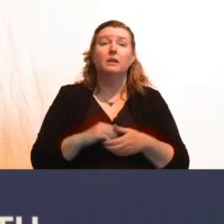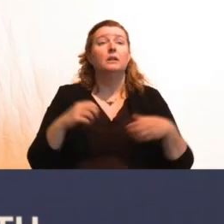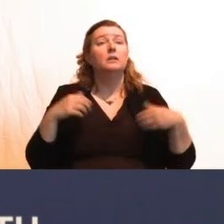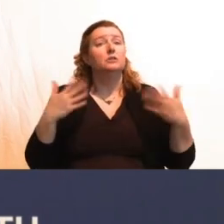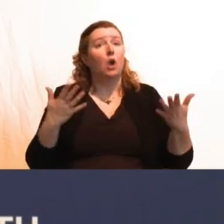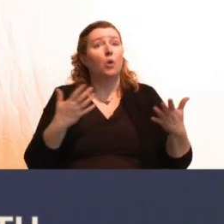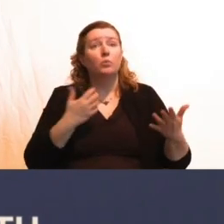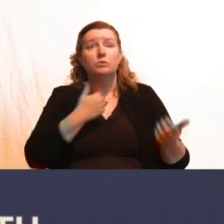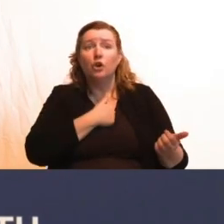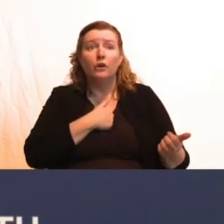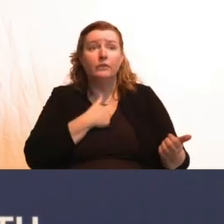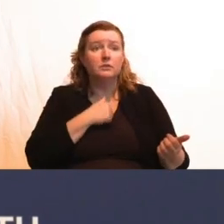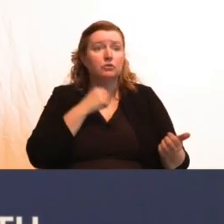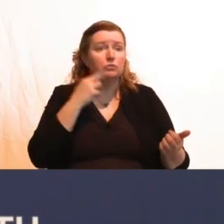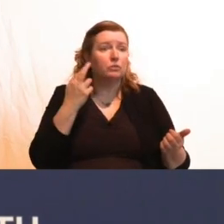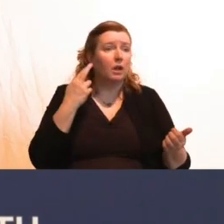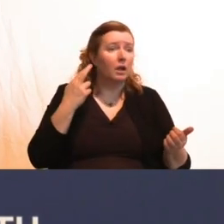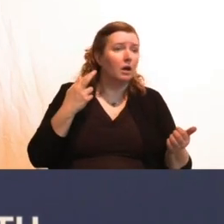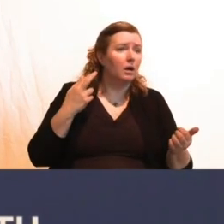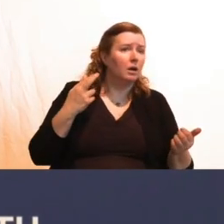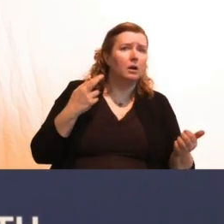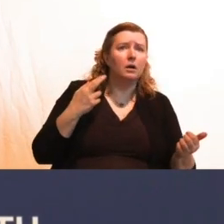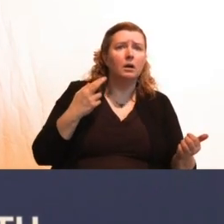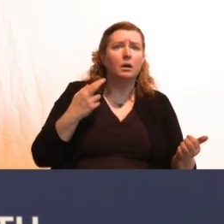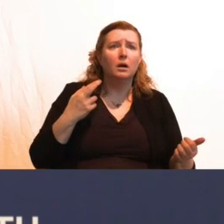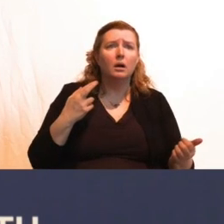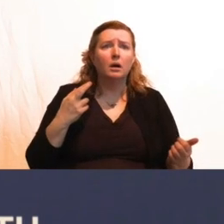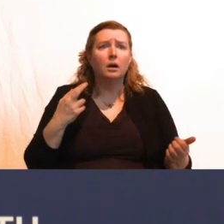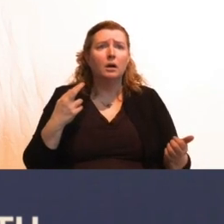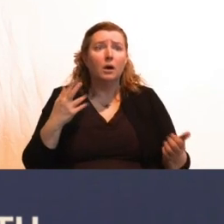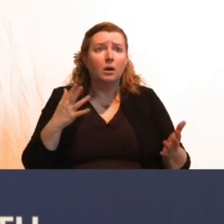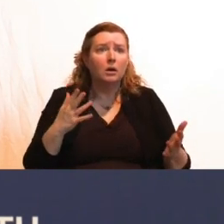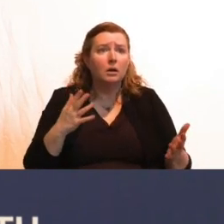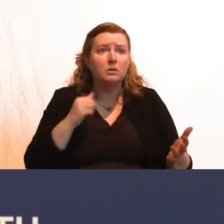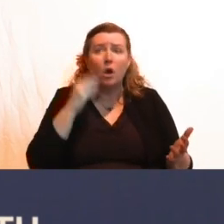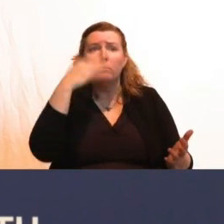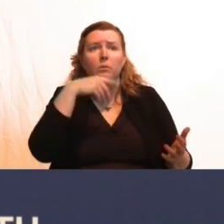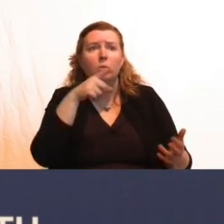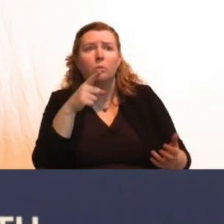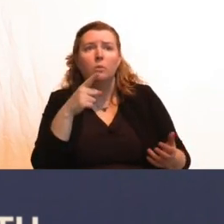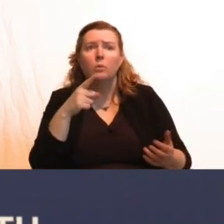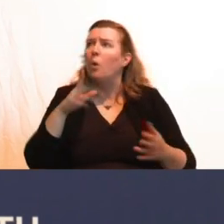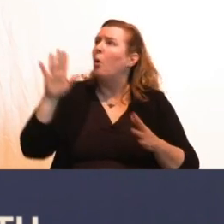That's A-okay. Thanks for taking one last question. David, turns out you didn't take us home.